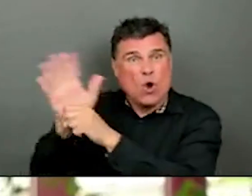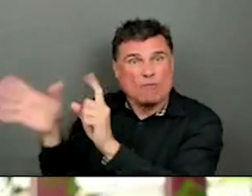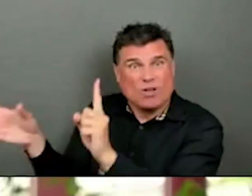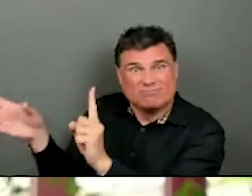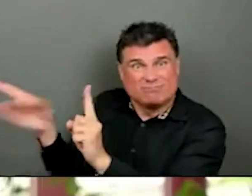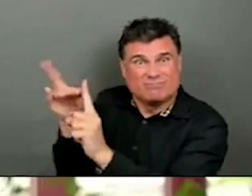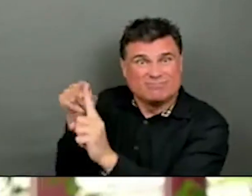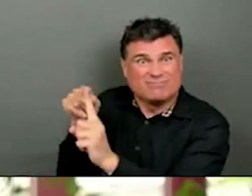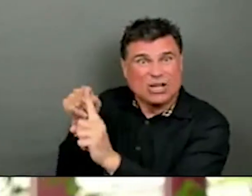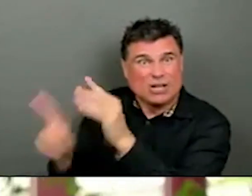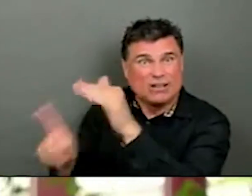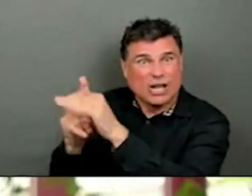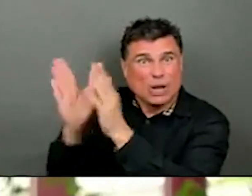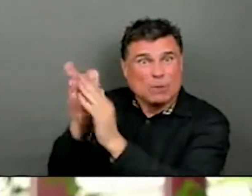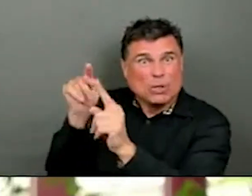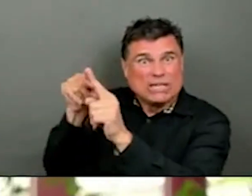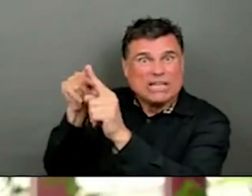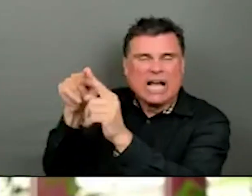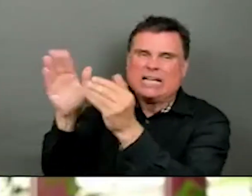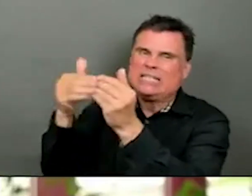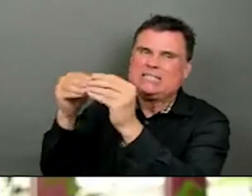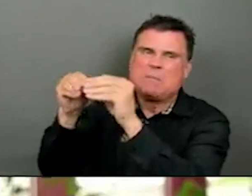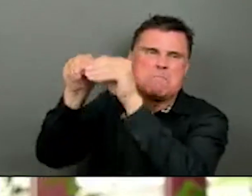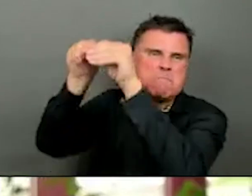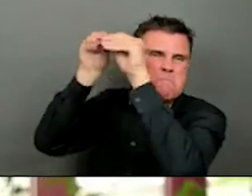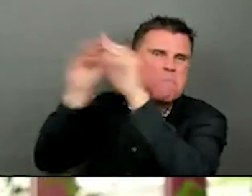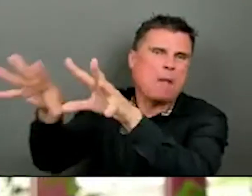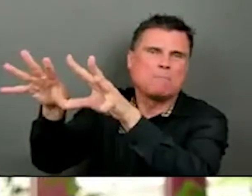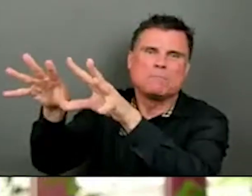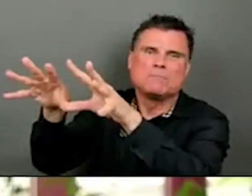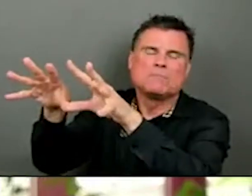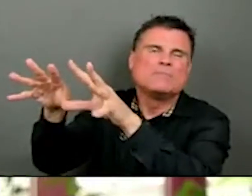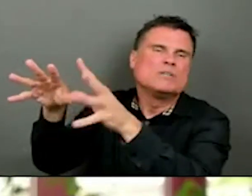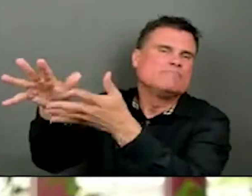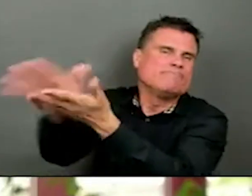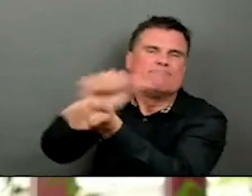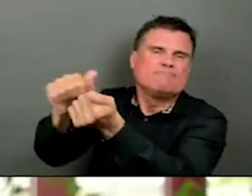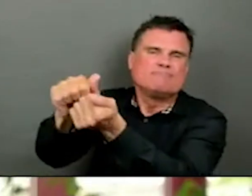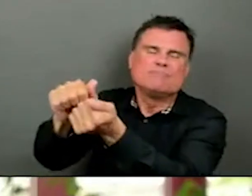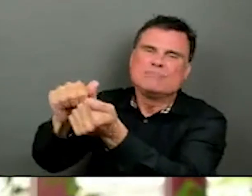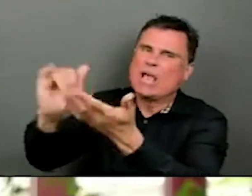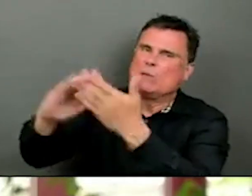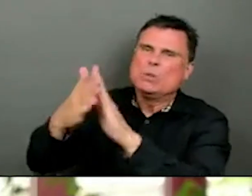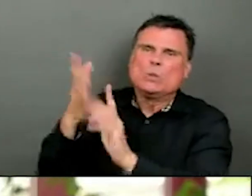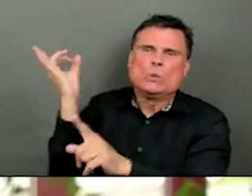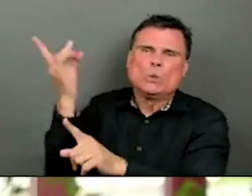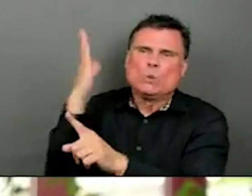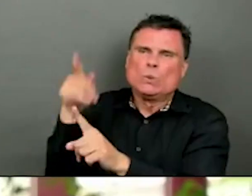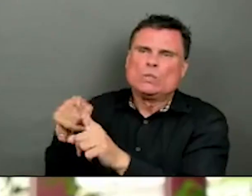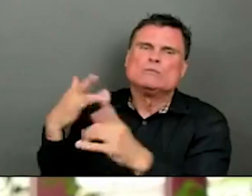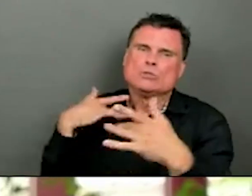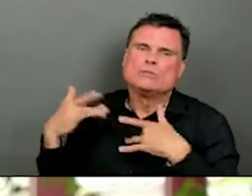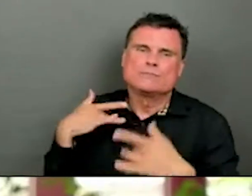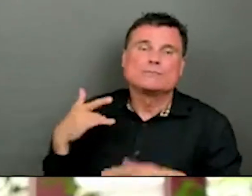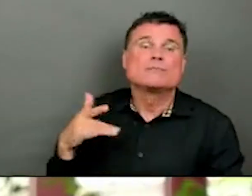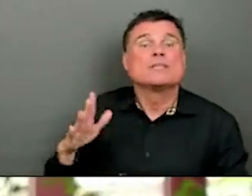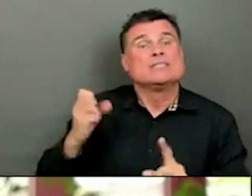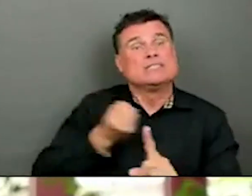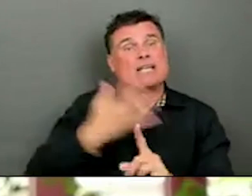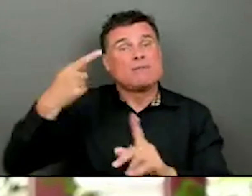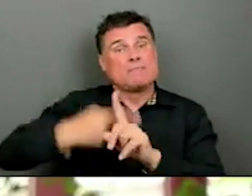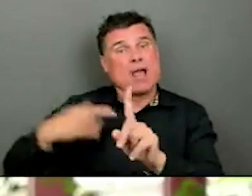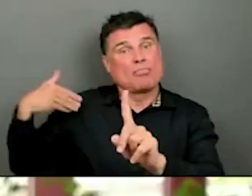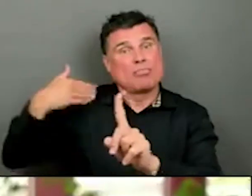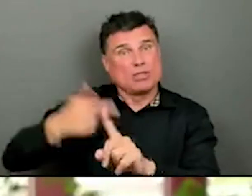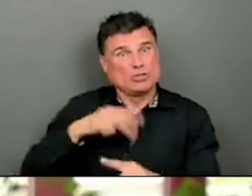community, it can have a tremendous and sometimes devastating impact. Over the past months, when that happened, we know